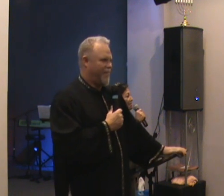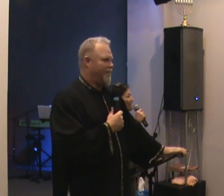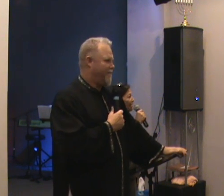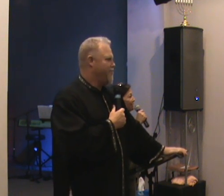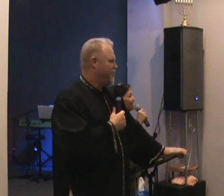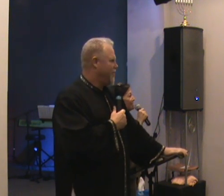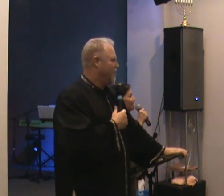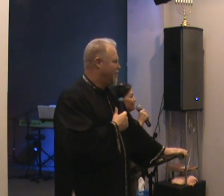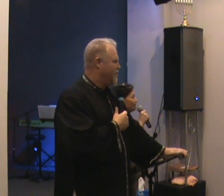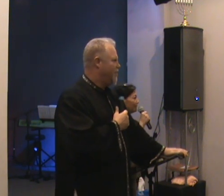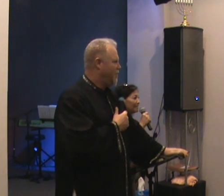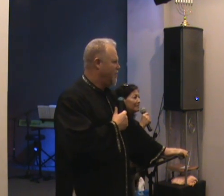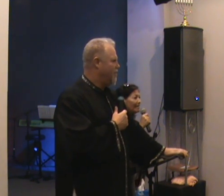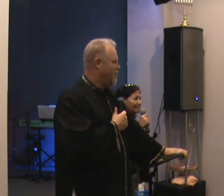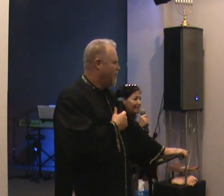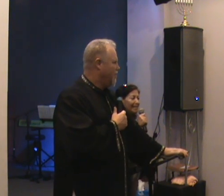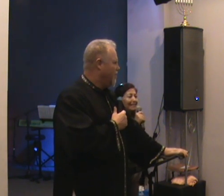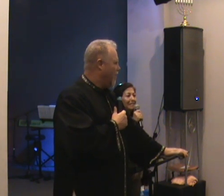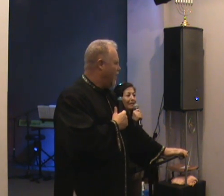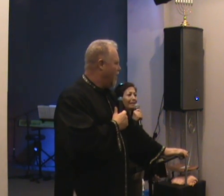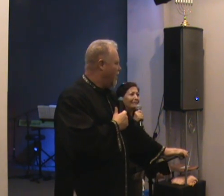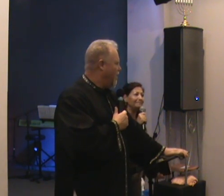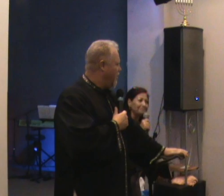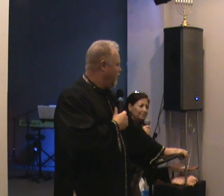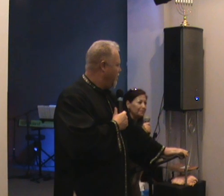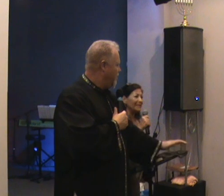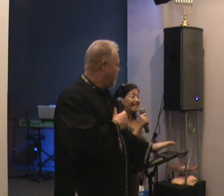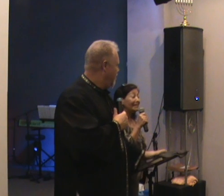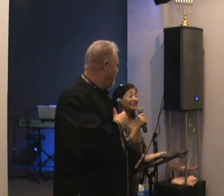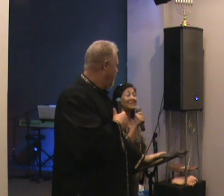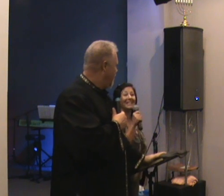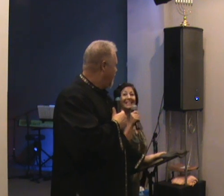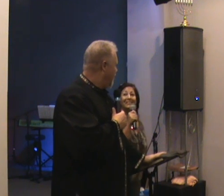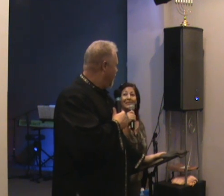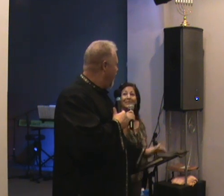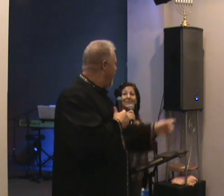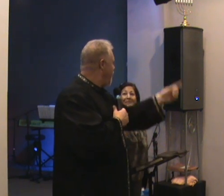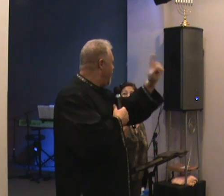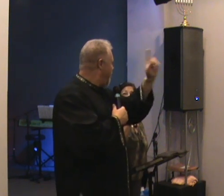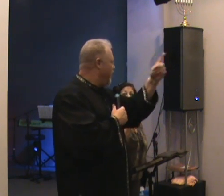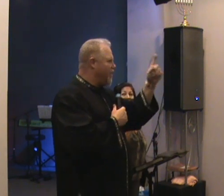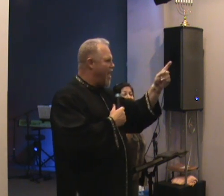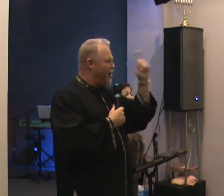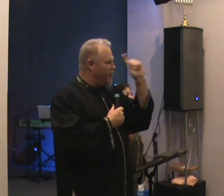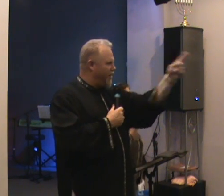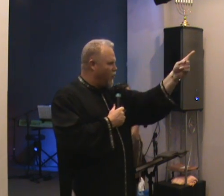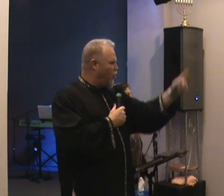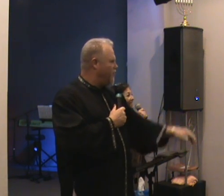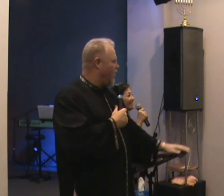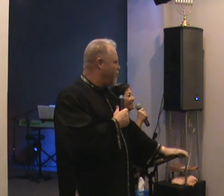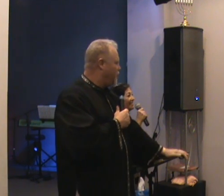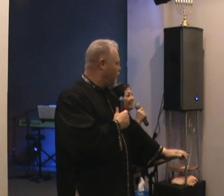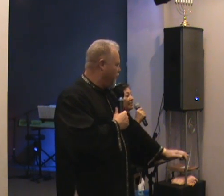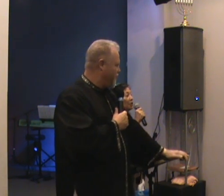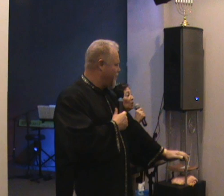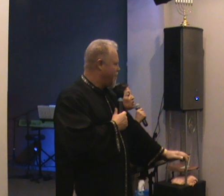va a hacer maravillas y dar señales y milagros aquí hoy. Let every man be a liar, but let the word of